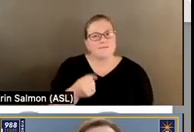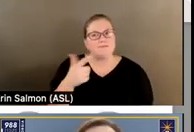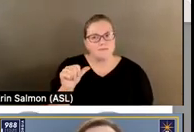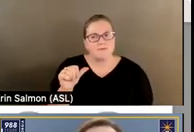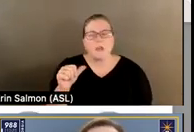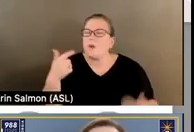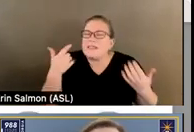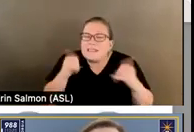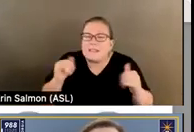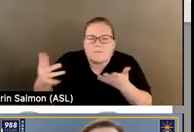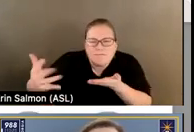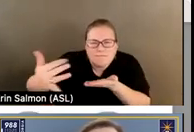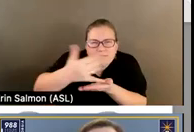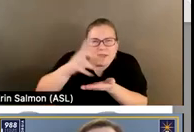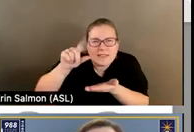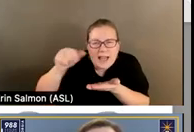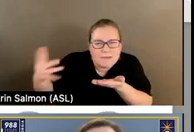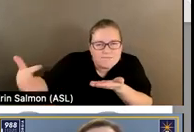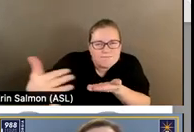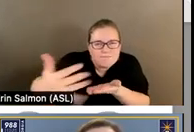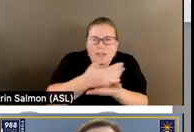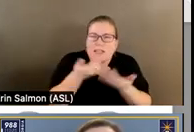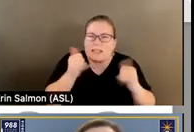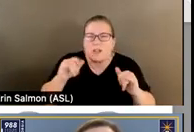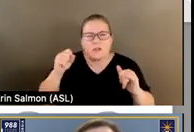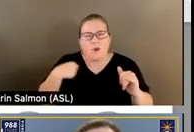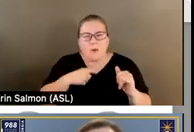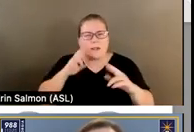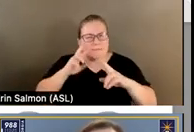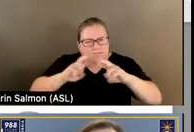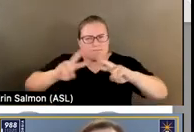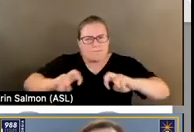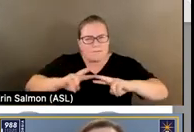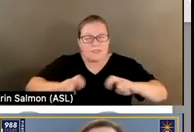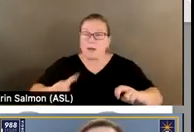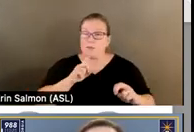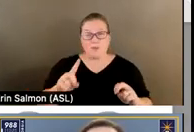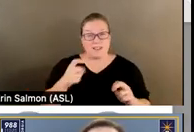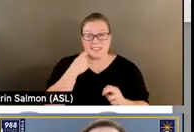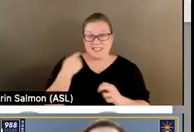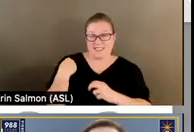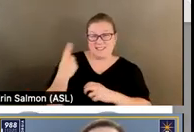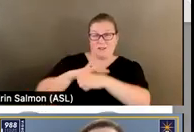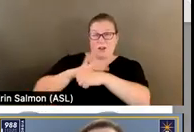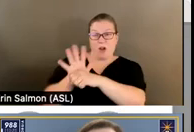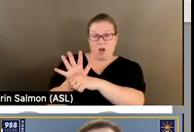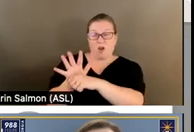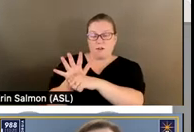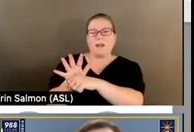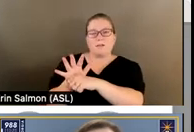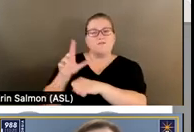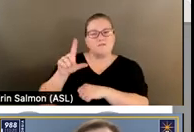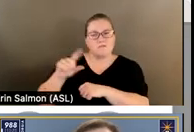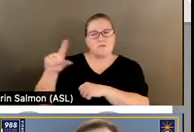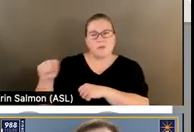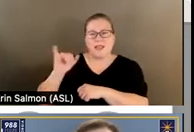yet. But we do know that the suicide rates in Georgia's rural area have increased since the pandemic, and that in 2020, rural suicides